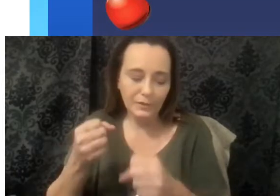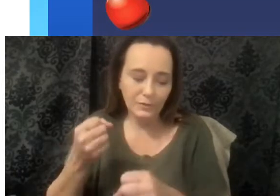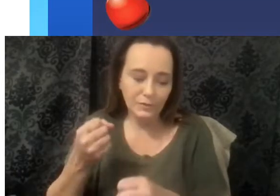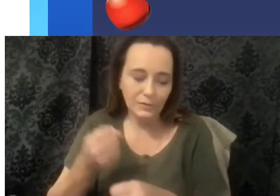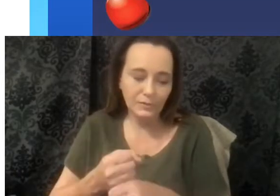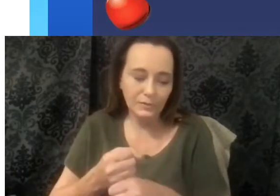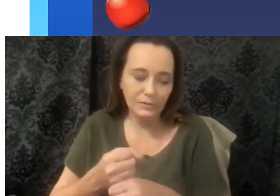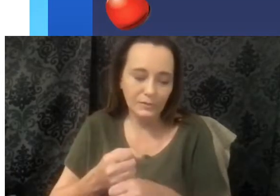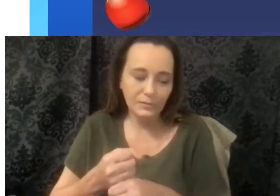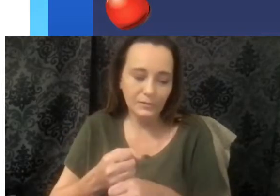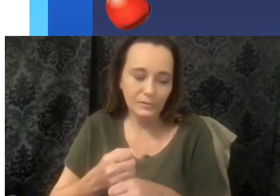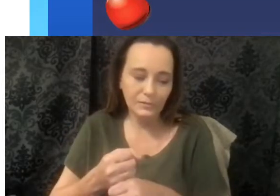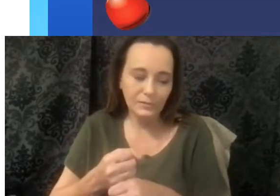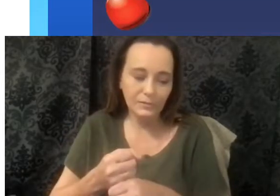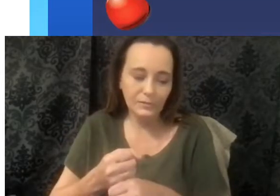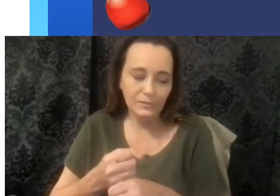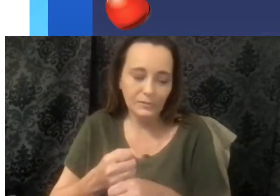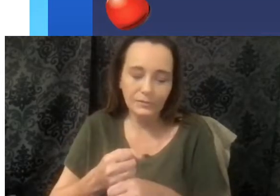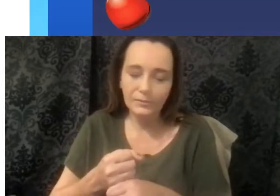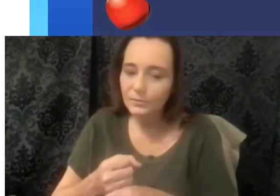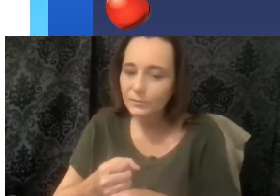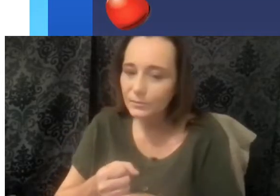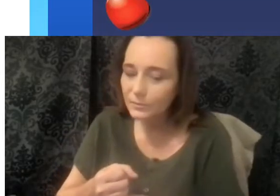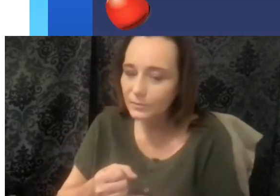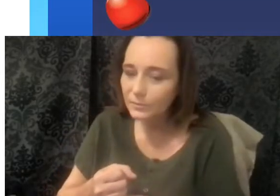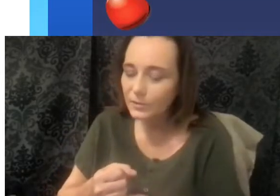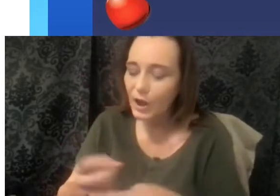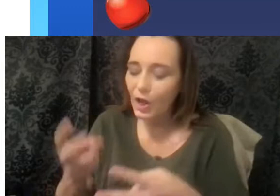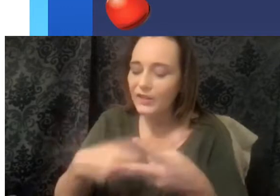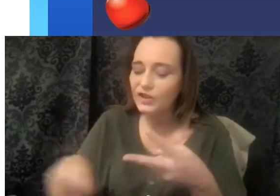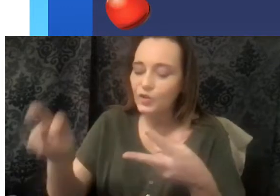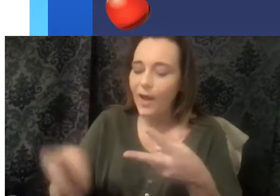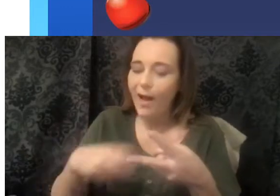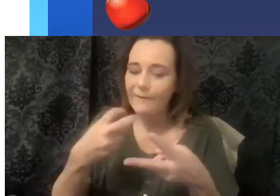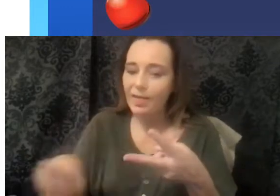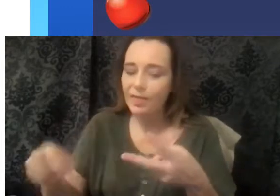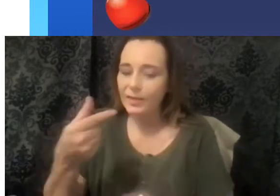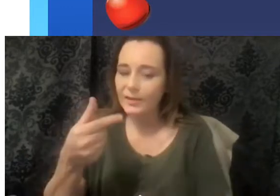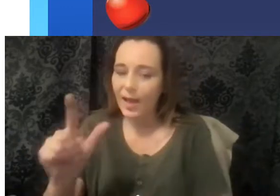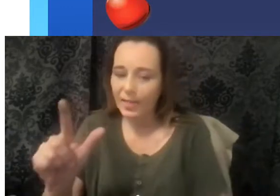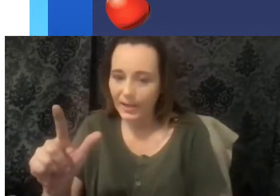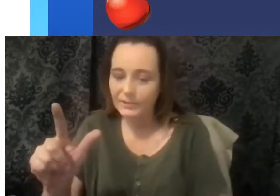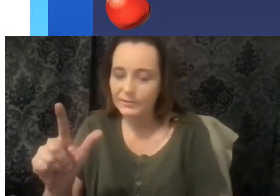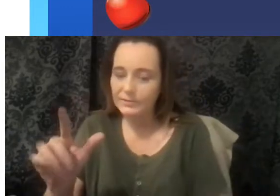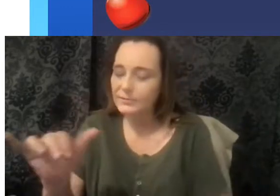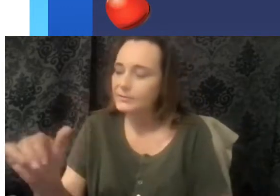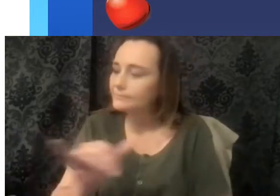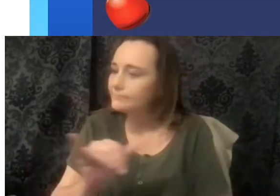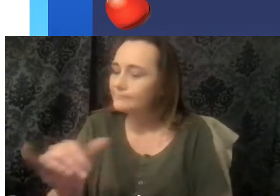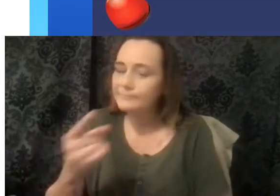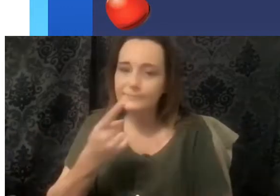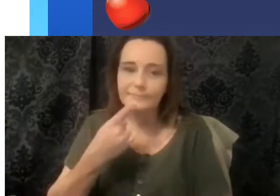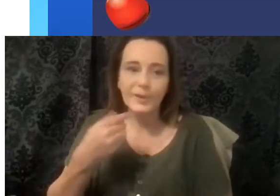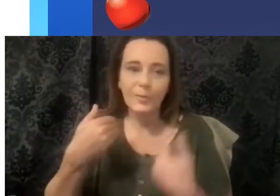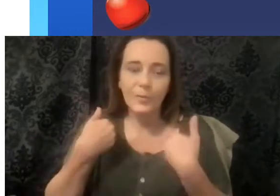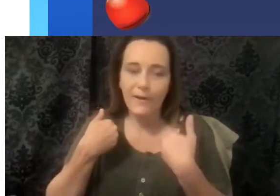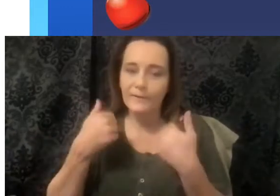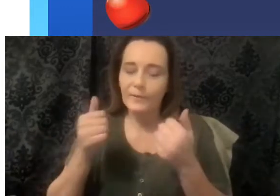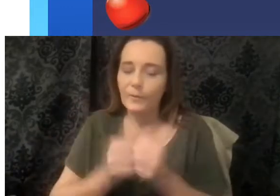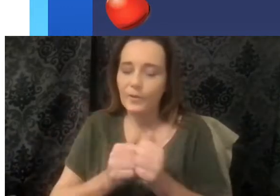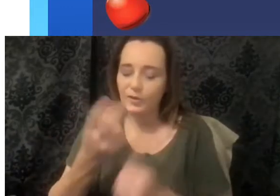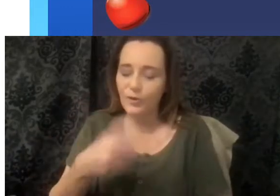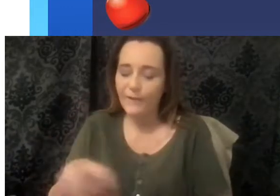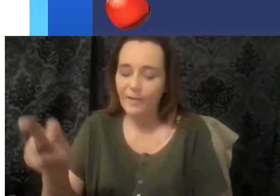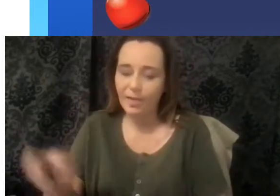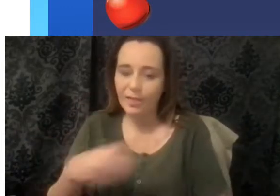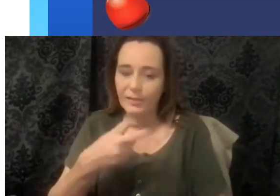that's just never been taken out. Their travel guidelines. The same issue that we've had over the years with travel guidelines.